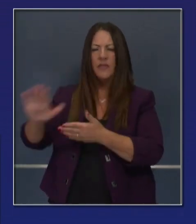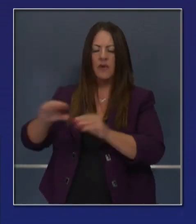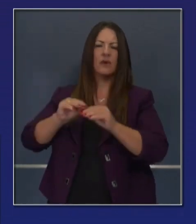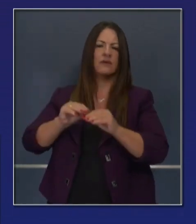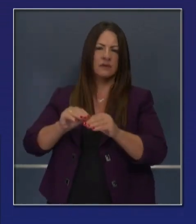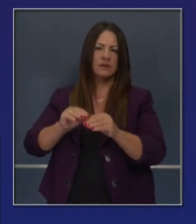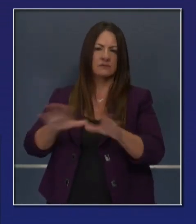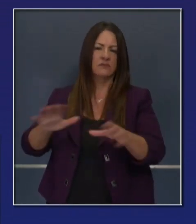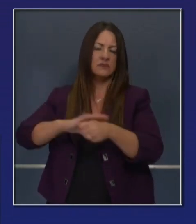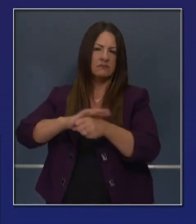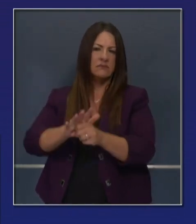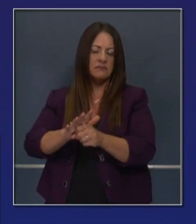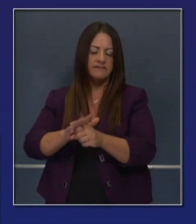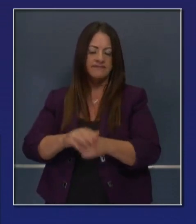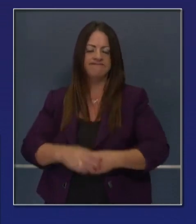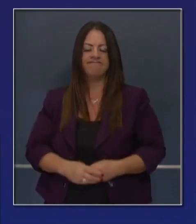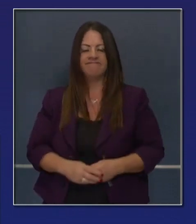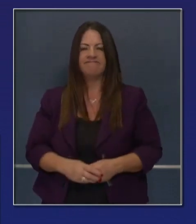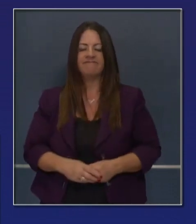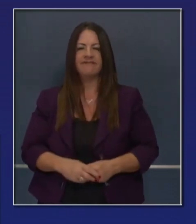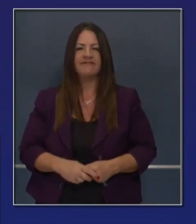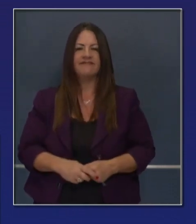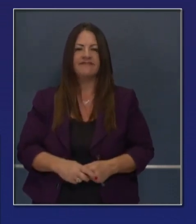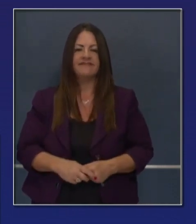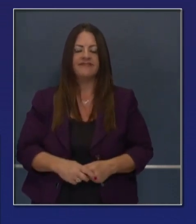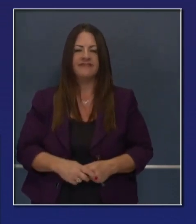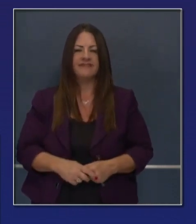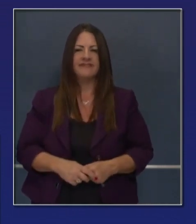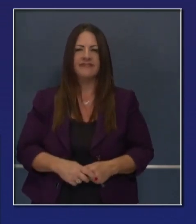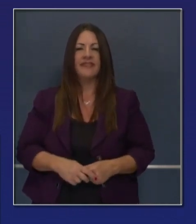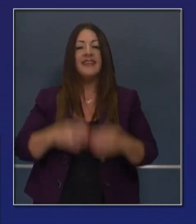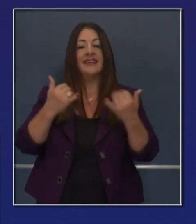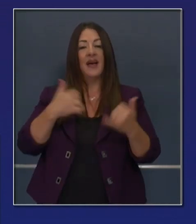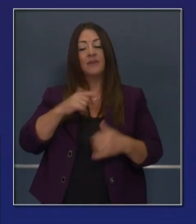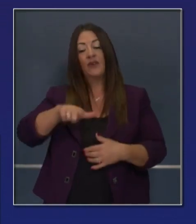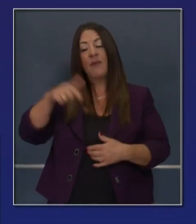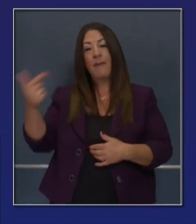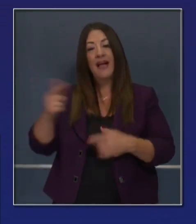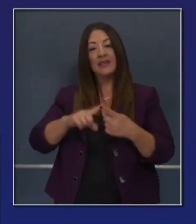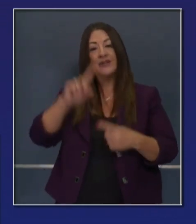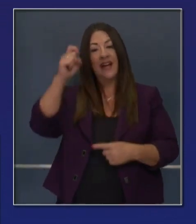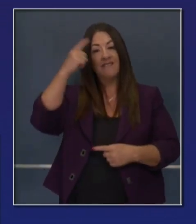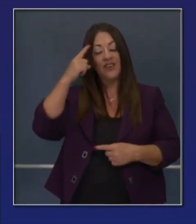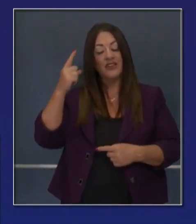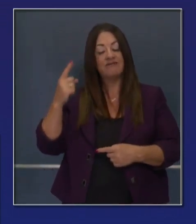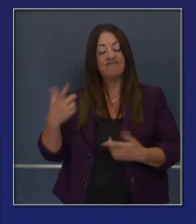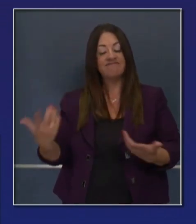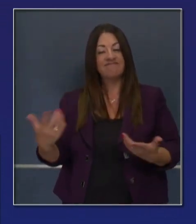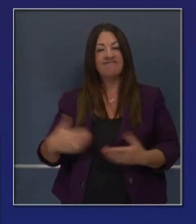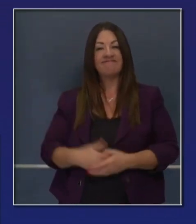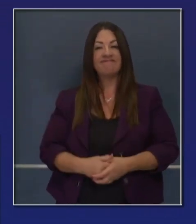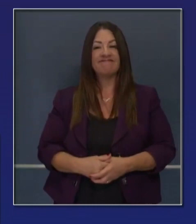as far and as much as possible. So I'll turn it back to the governor. Thank you.